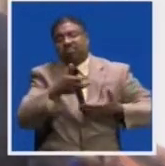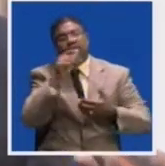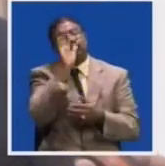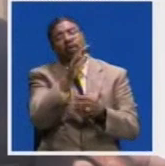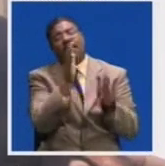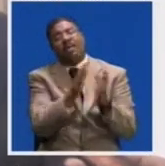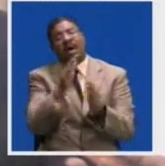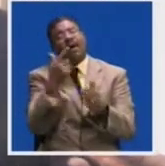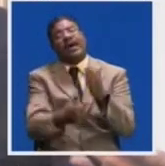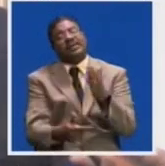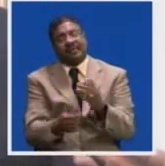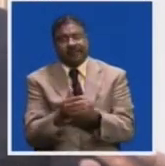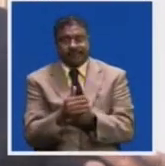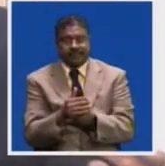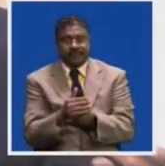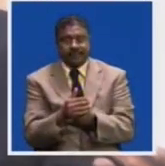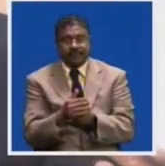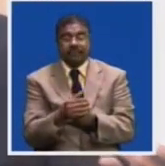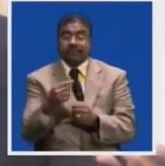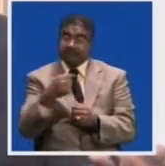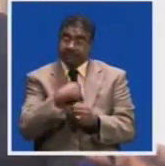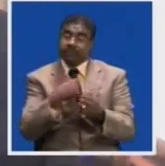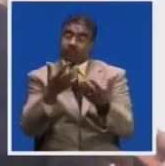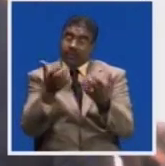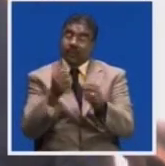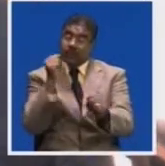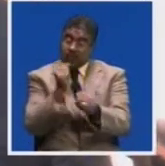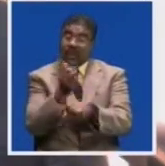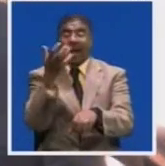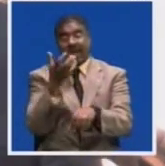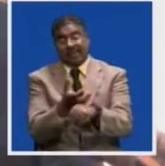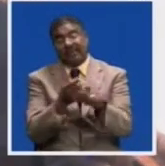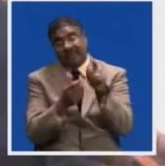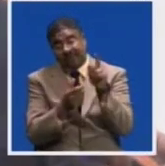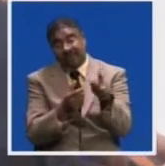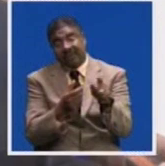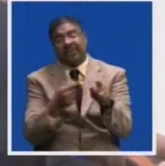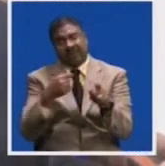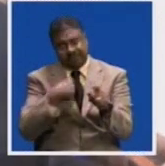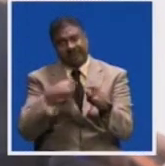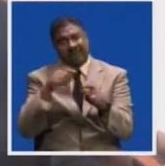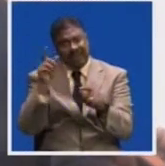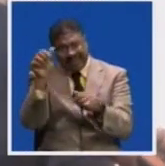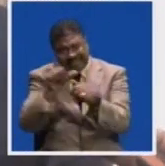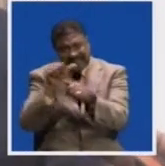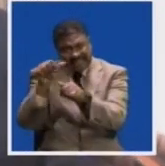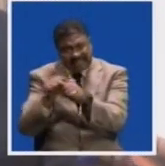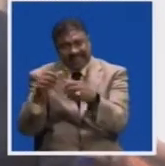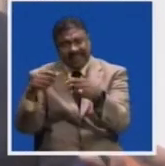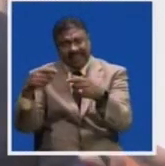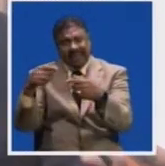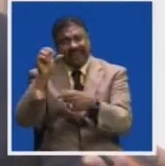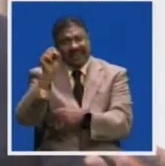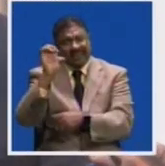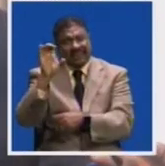on. We need to work around the issues to do with sector-based minimum wage, to now start addressing each sector and